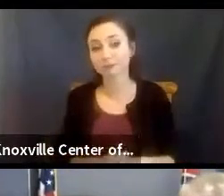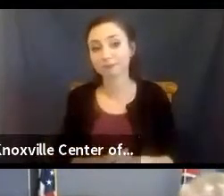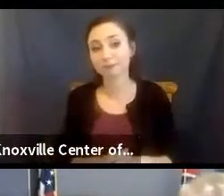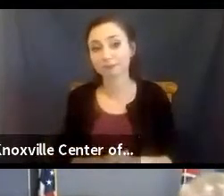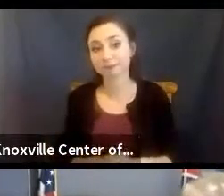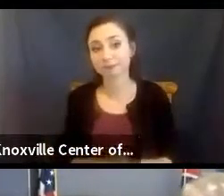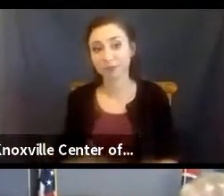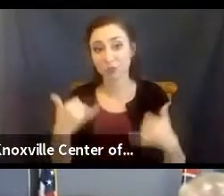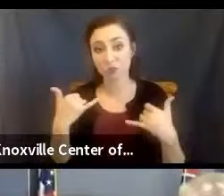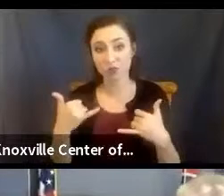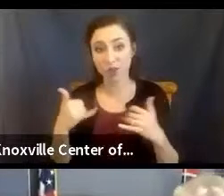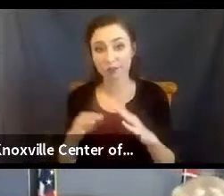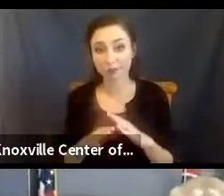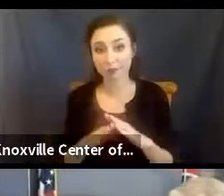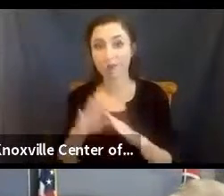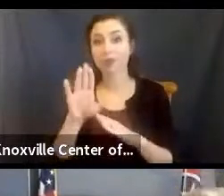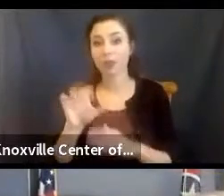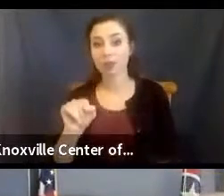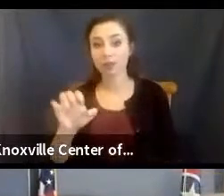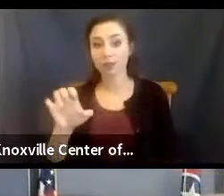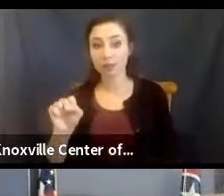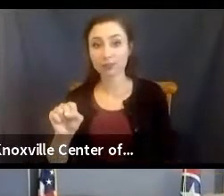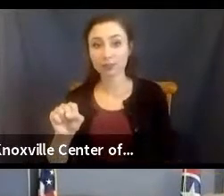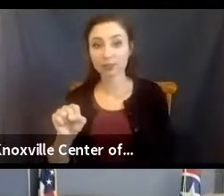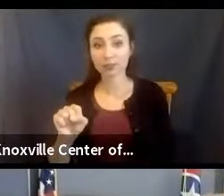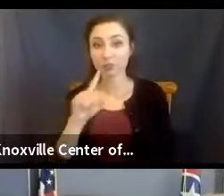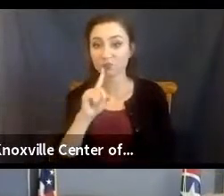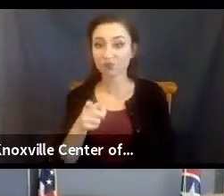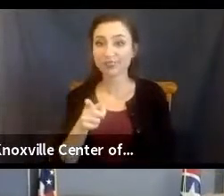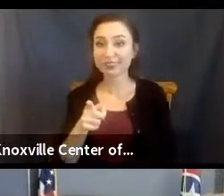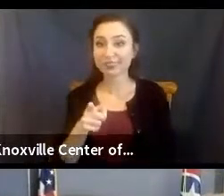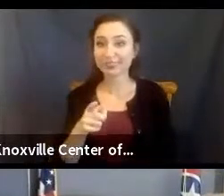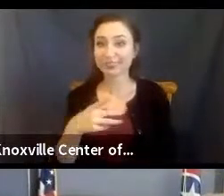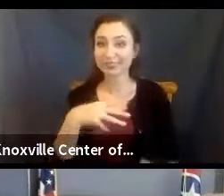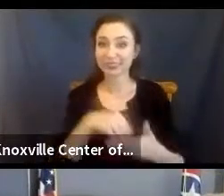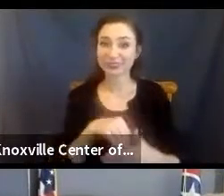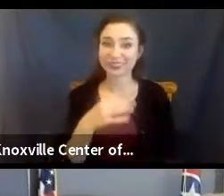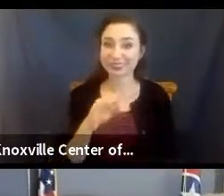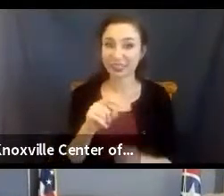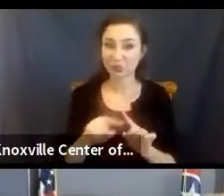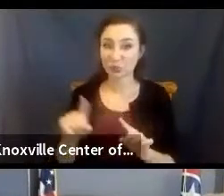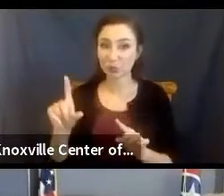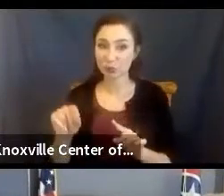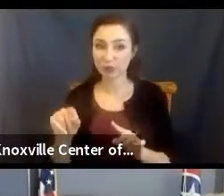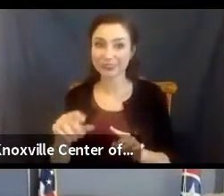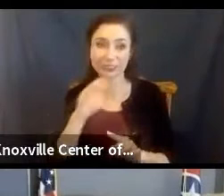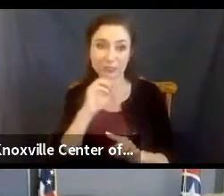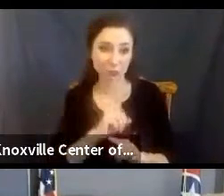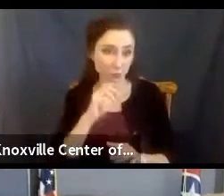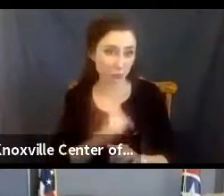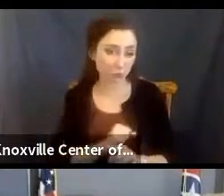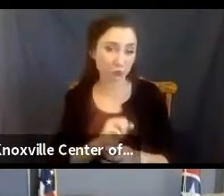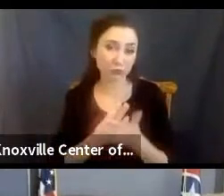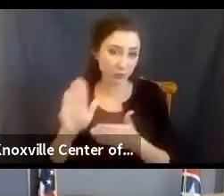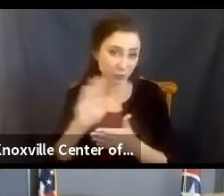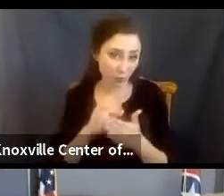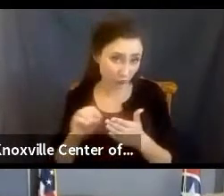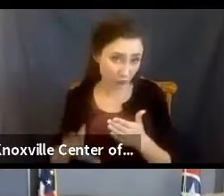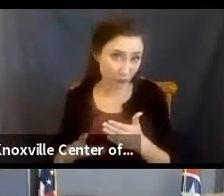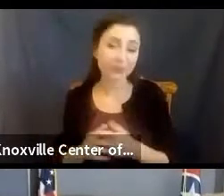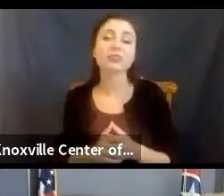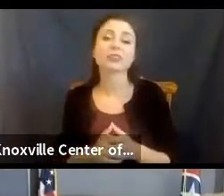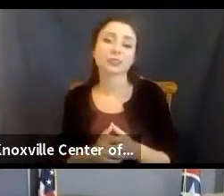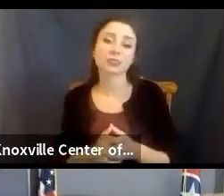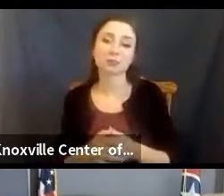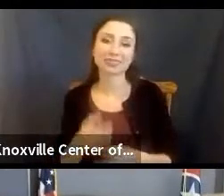now, the uptick in cases seems to be primarily among those 19, 20-year-olds, college students and whatnot. But as